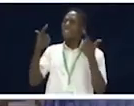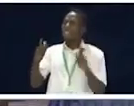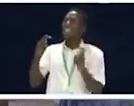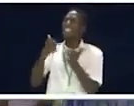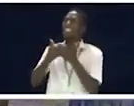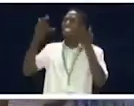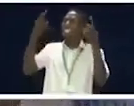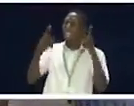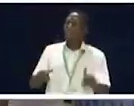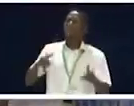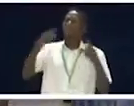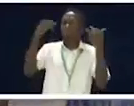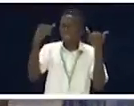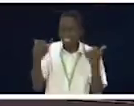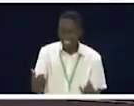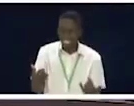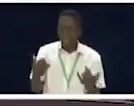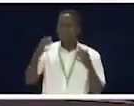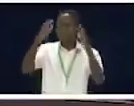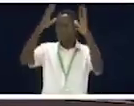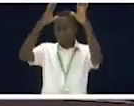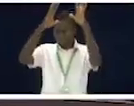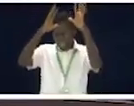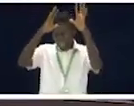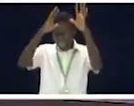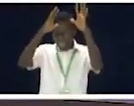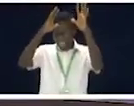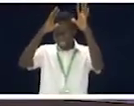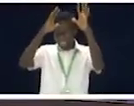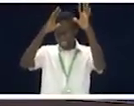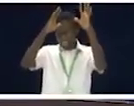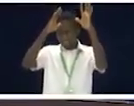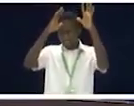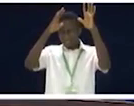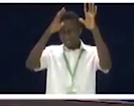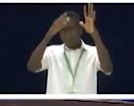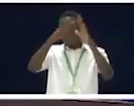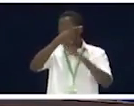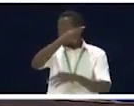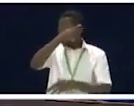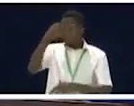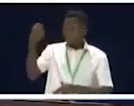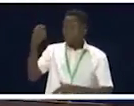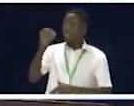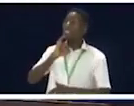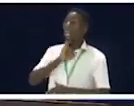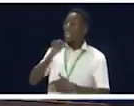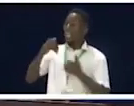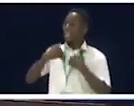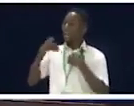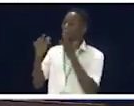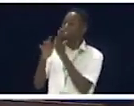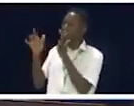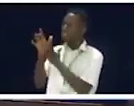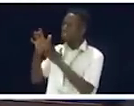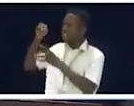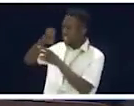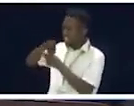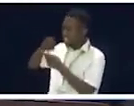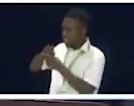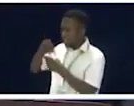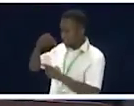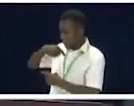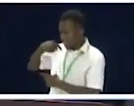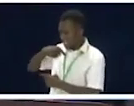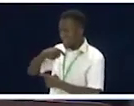when? So can you lift up your voice and say, "Father, because I have Jesus in my life, let